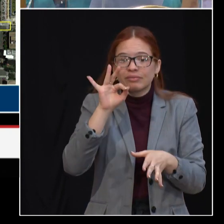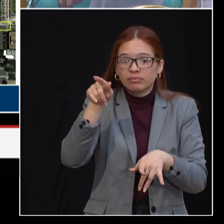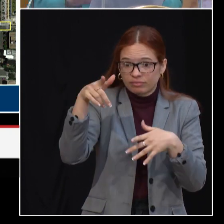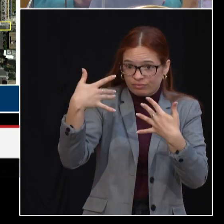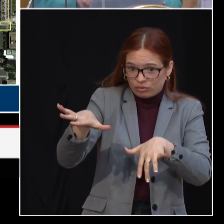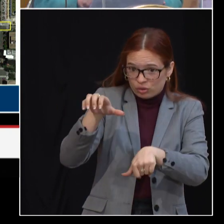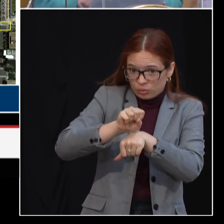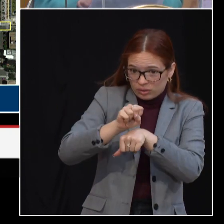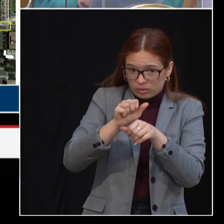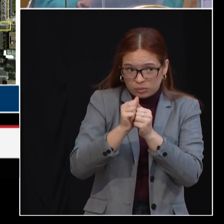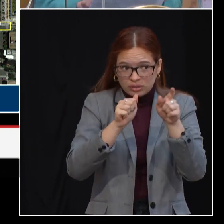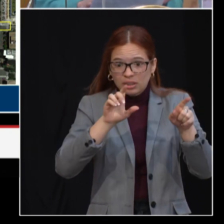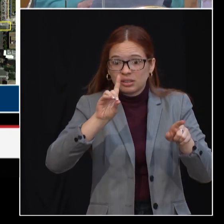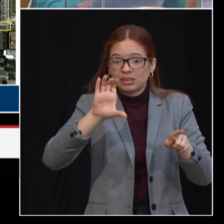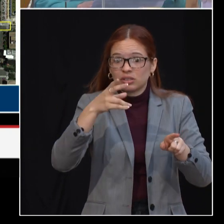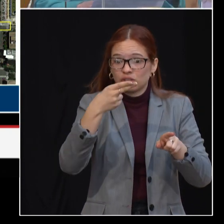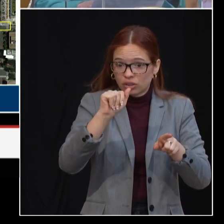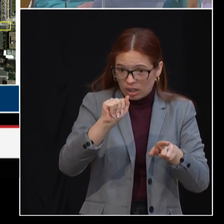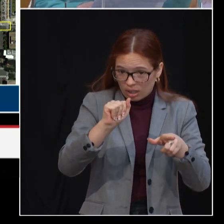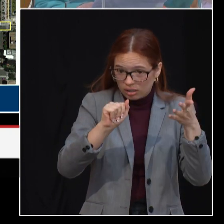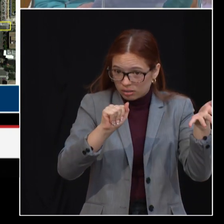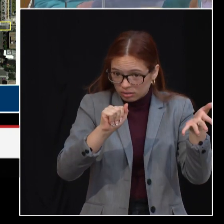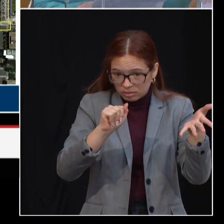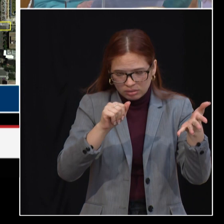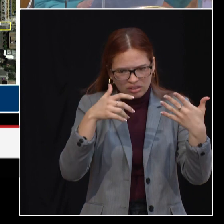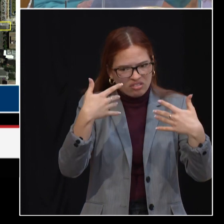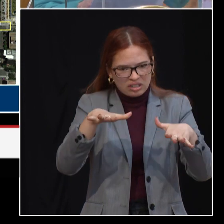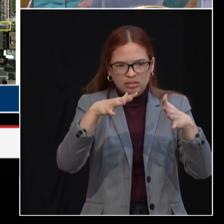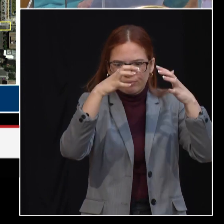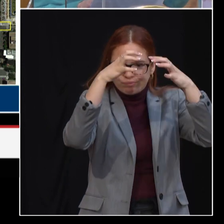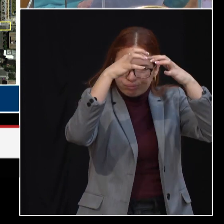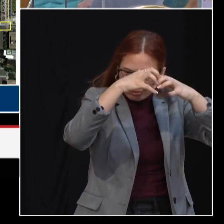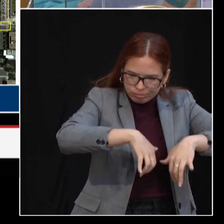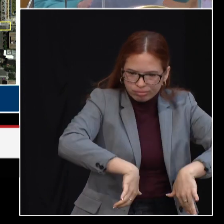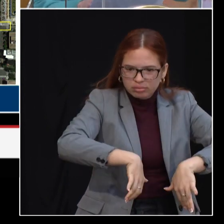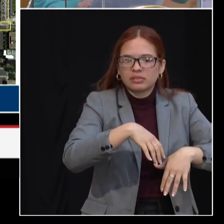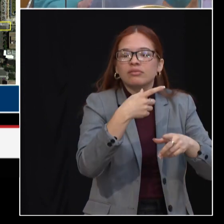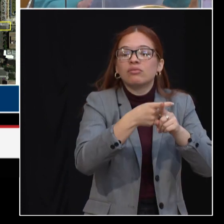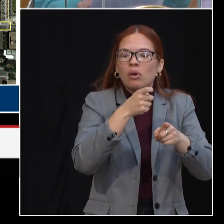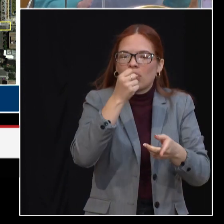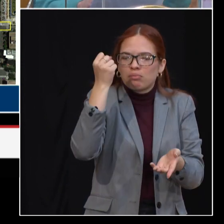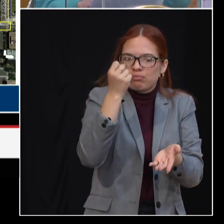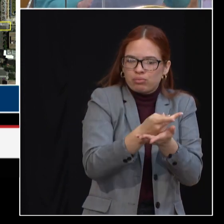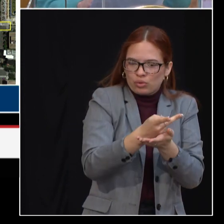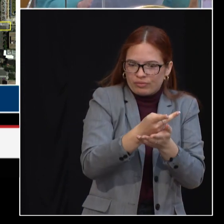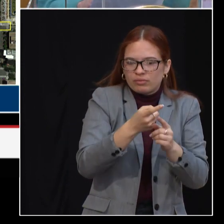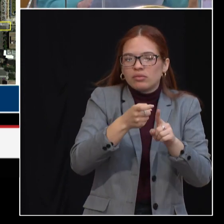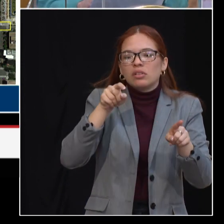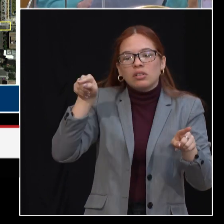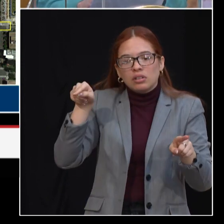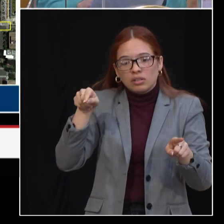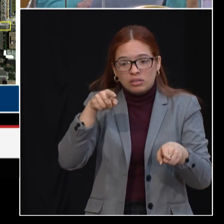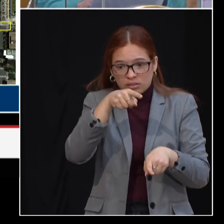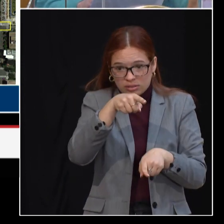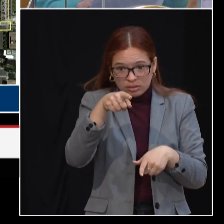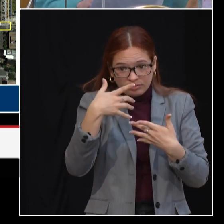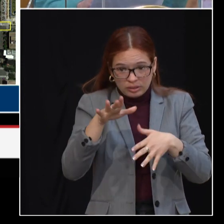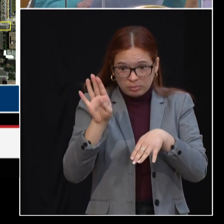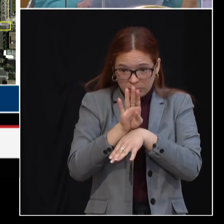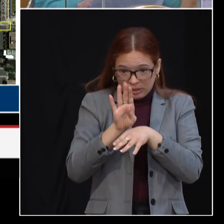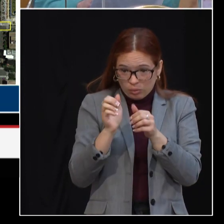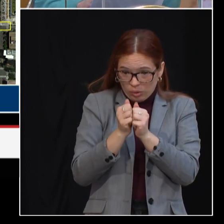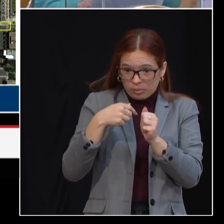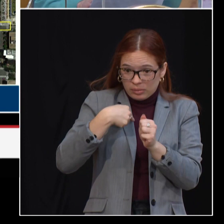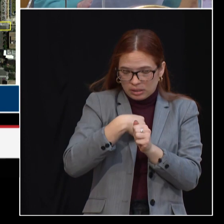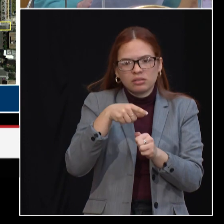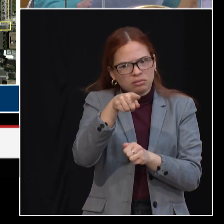one already has demolition and disposition approval from HUD. Those who've done business with us know that that's really important. And so